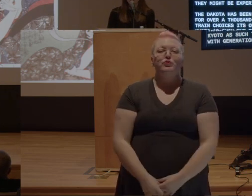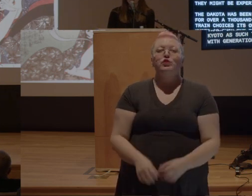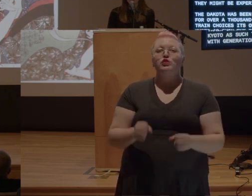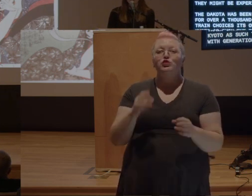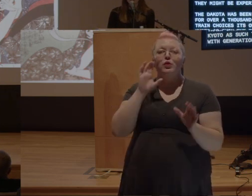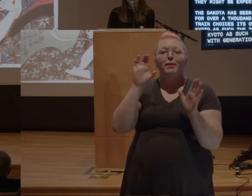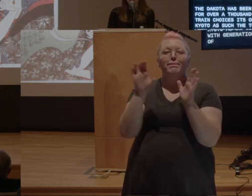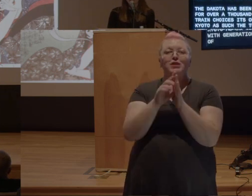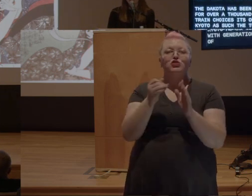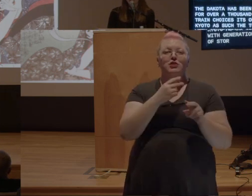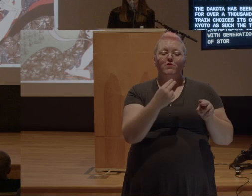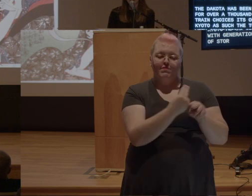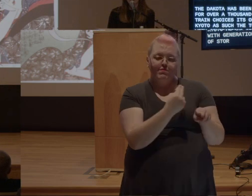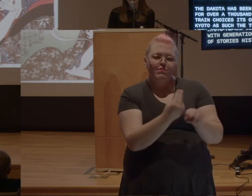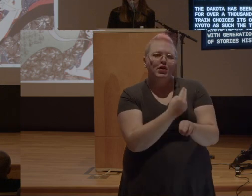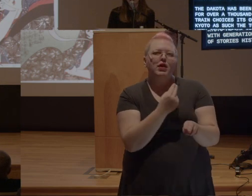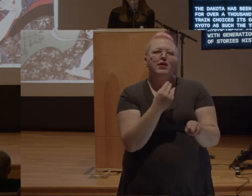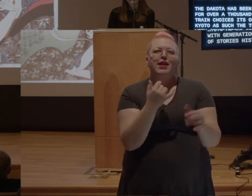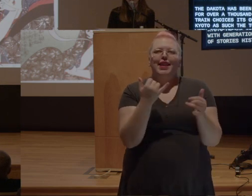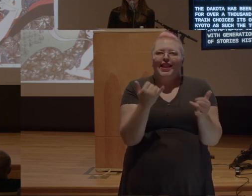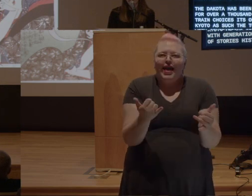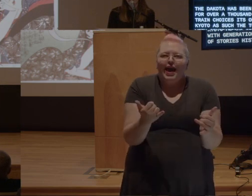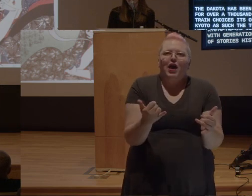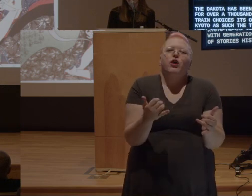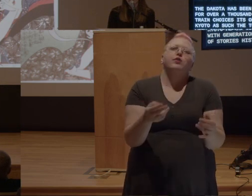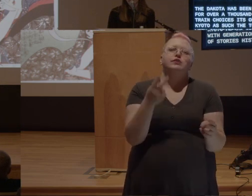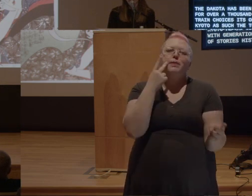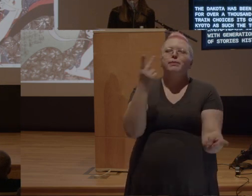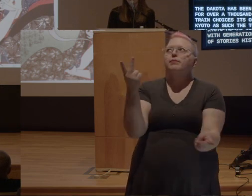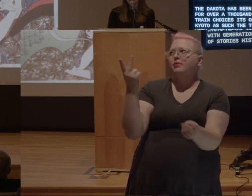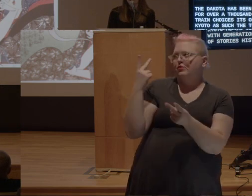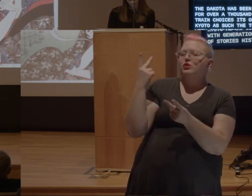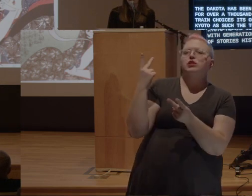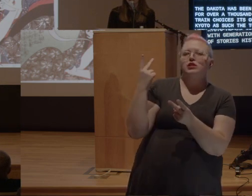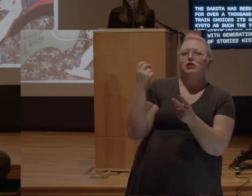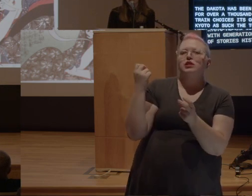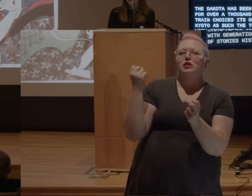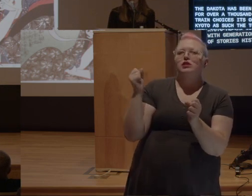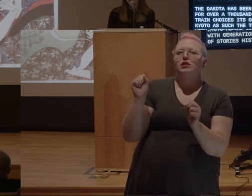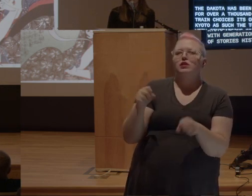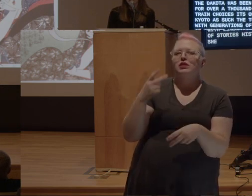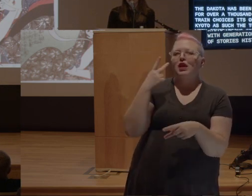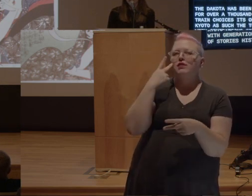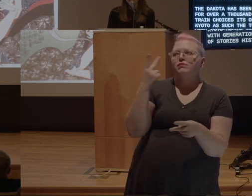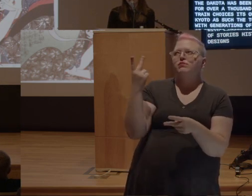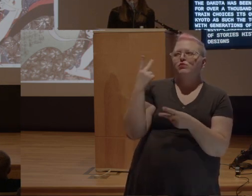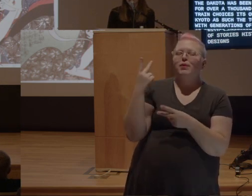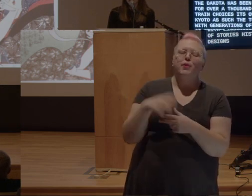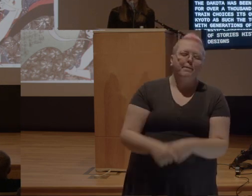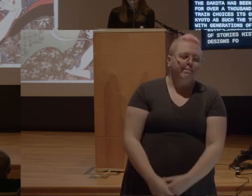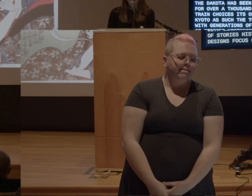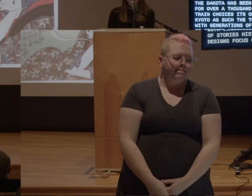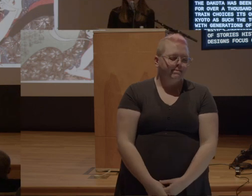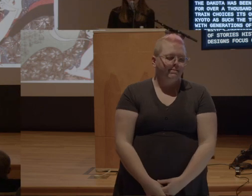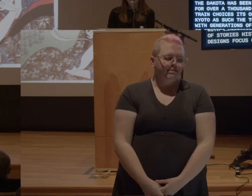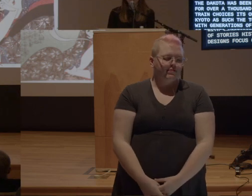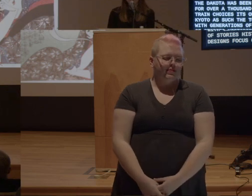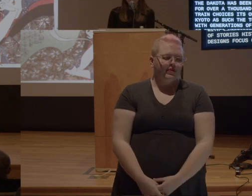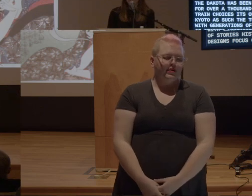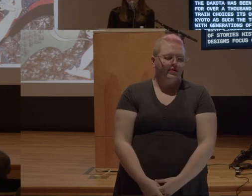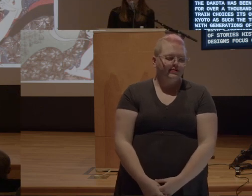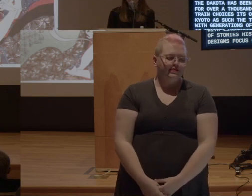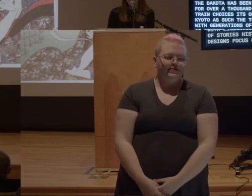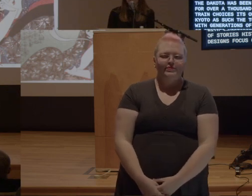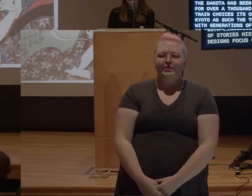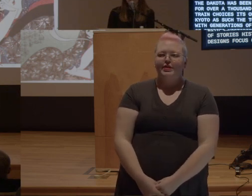form of stories, histories, and legends. While most of Hiroshige's designs focus on the natural beauty of the Tokaido